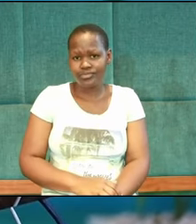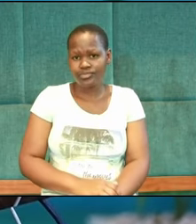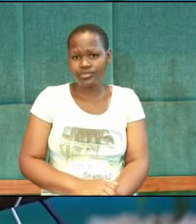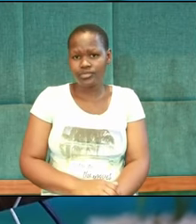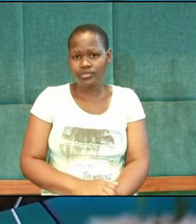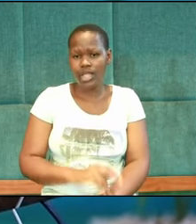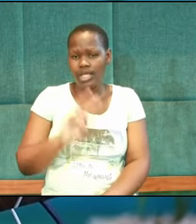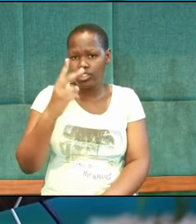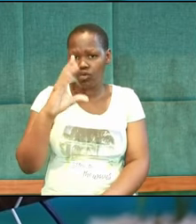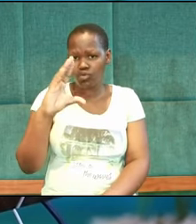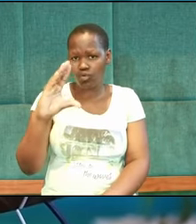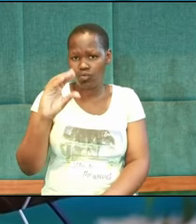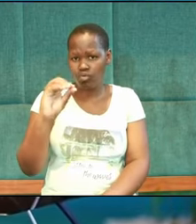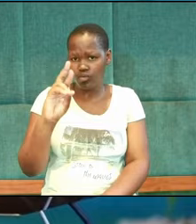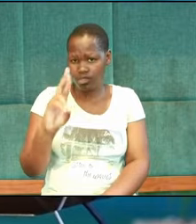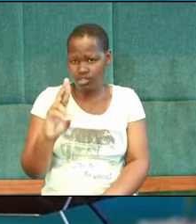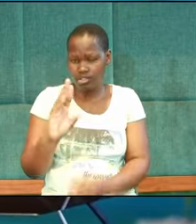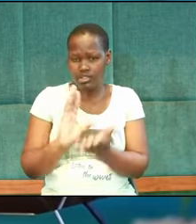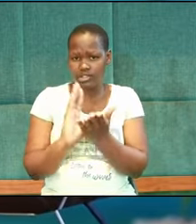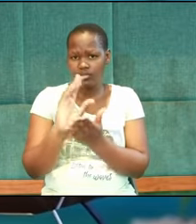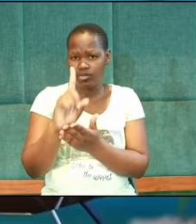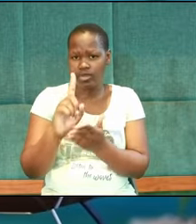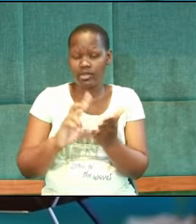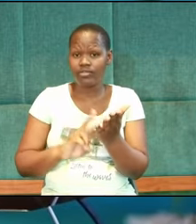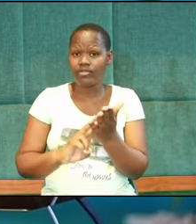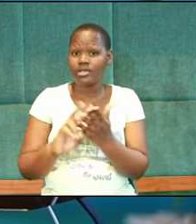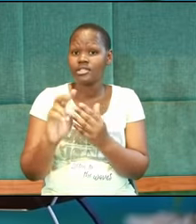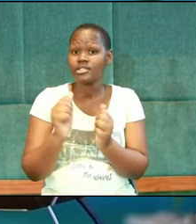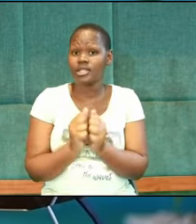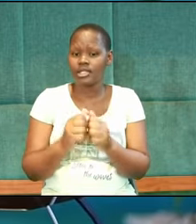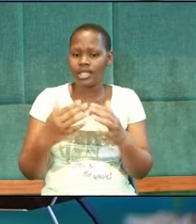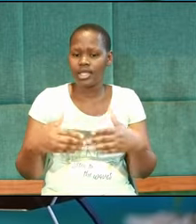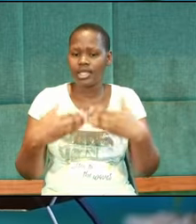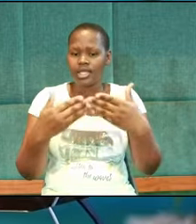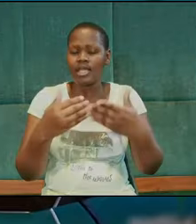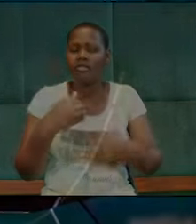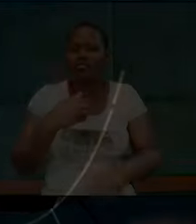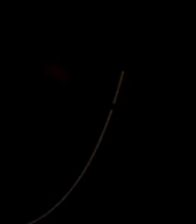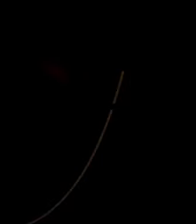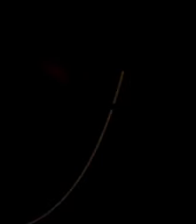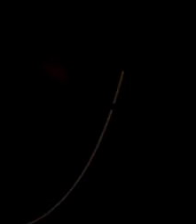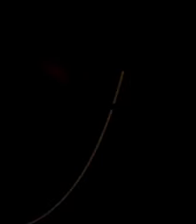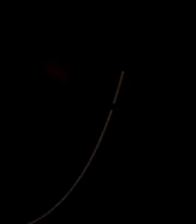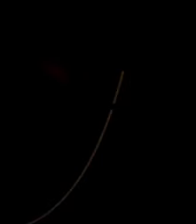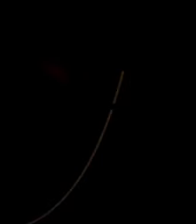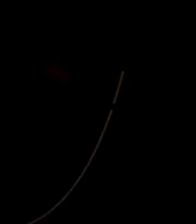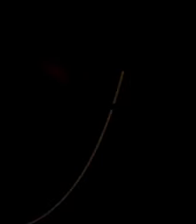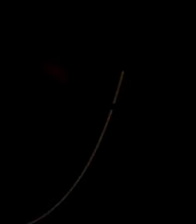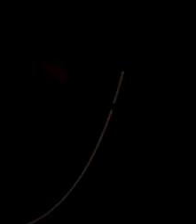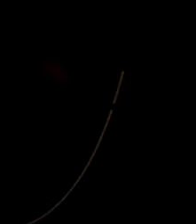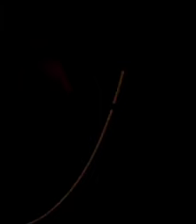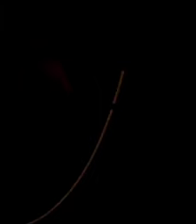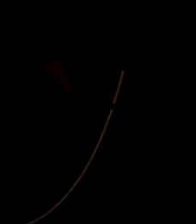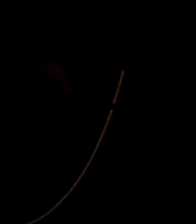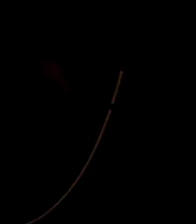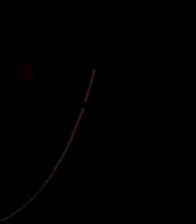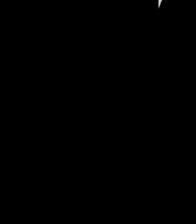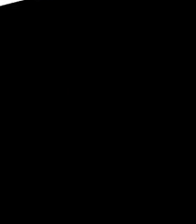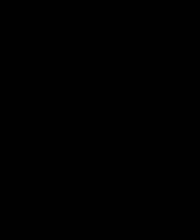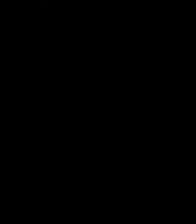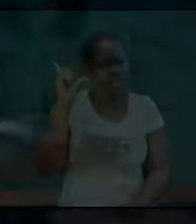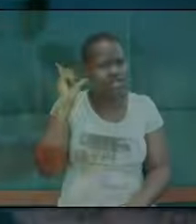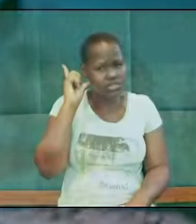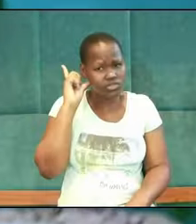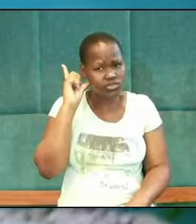Chronicles chapter 1, verse 10. Give me wisdom and knowledge. Ladies and gentlemen, not to deliver the point, in